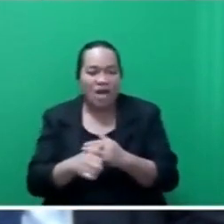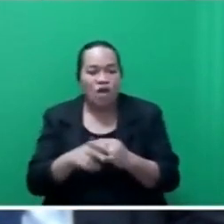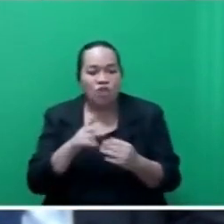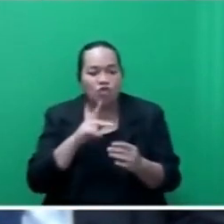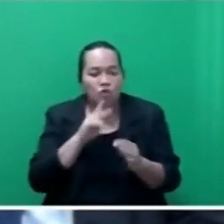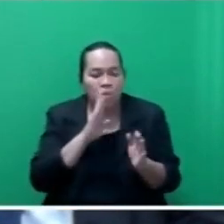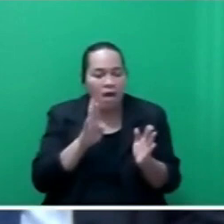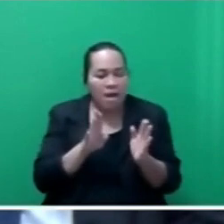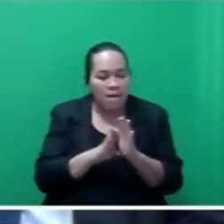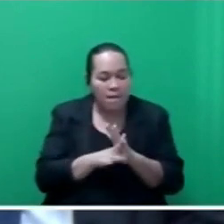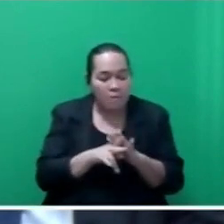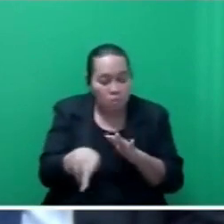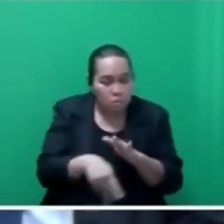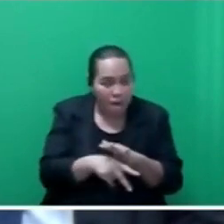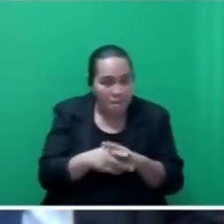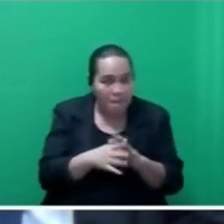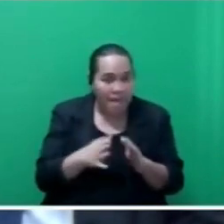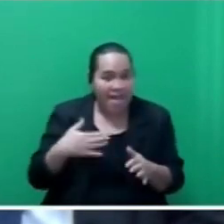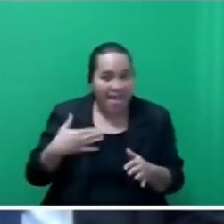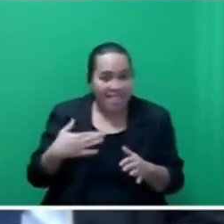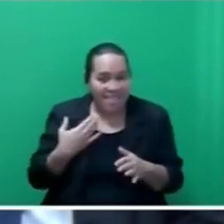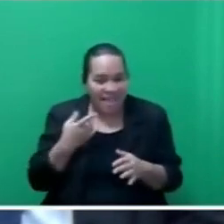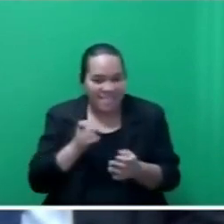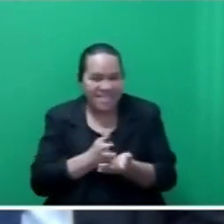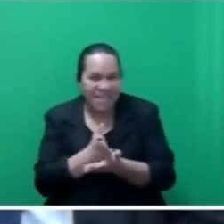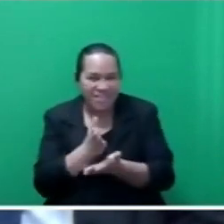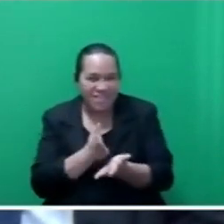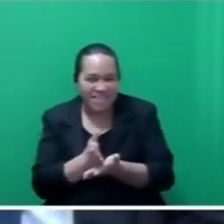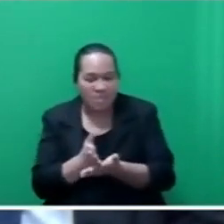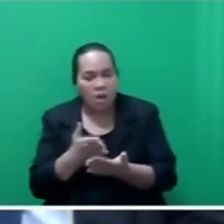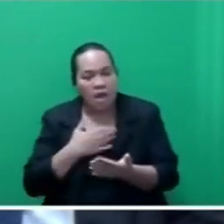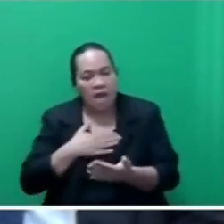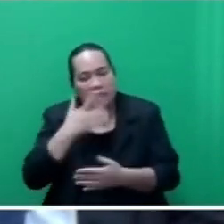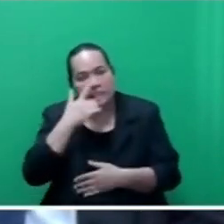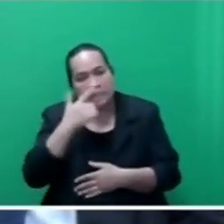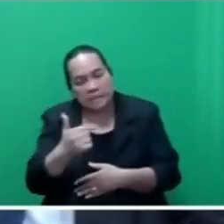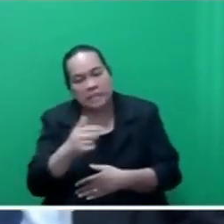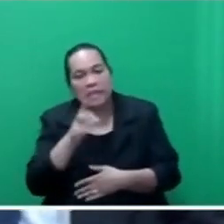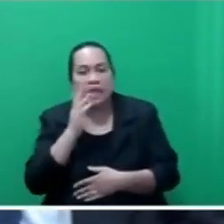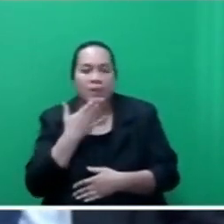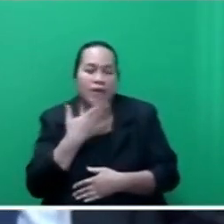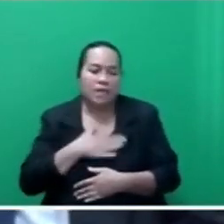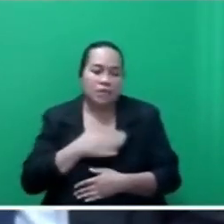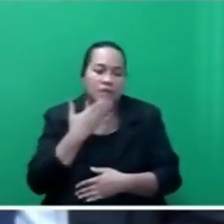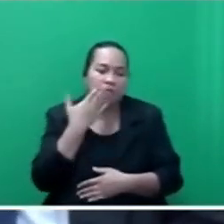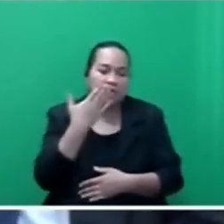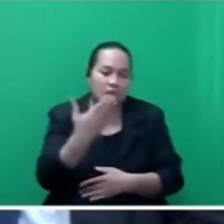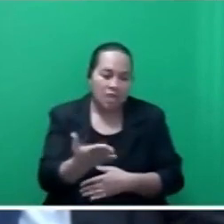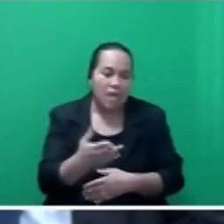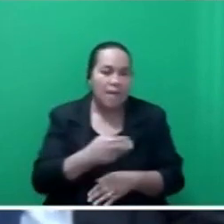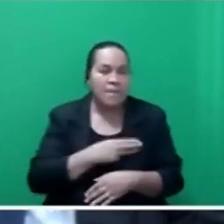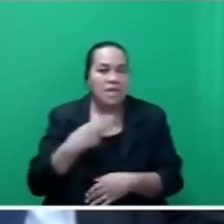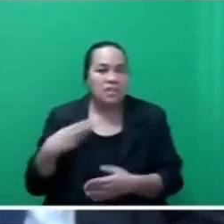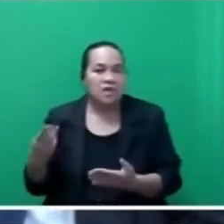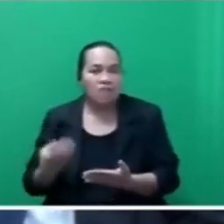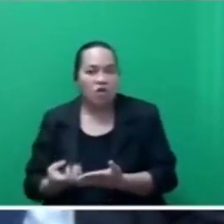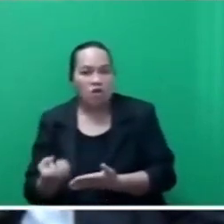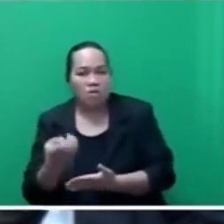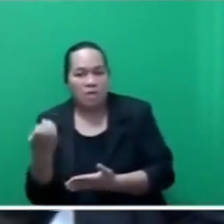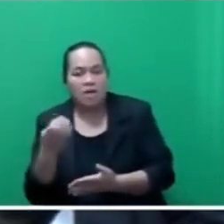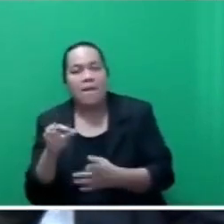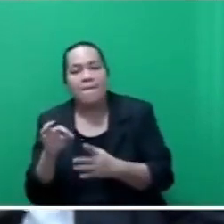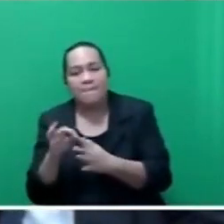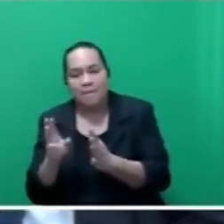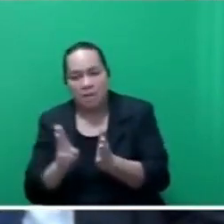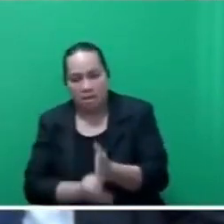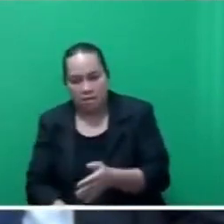healthcare services. We are fortunate, and again like to thank the Minister for Economy and the Honourable Prime